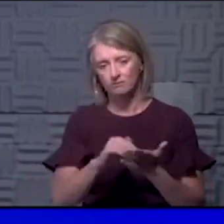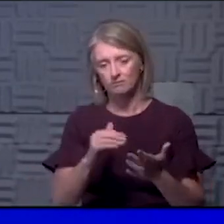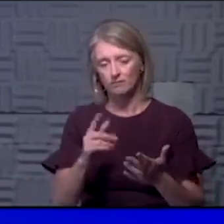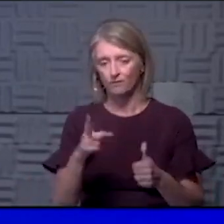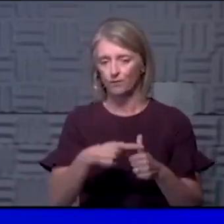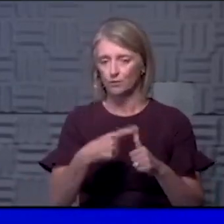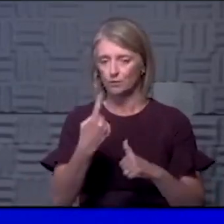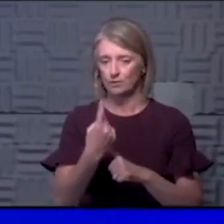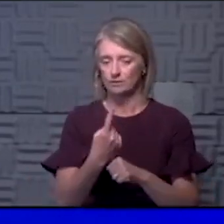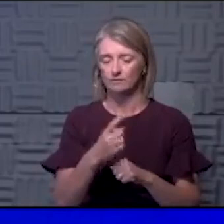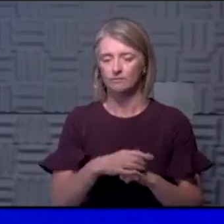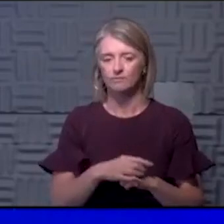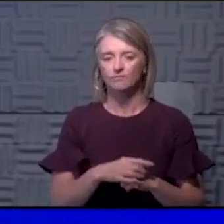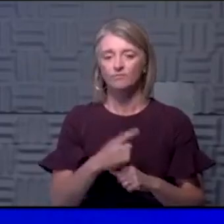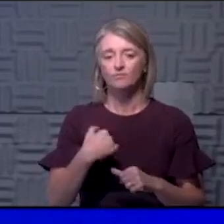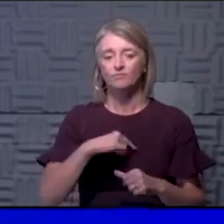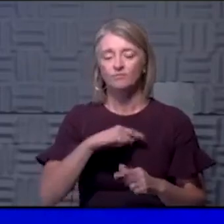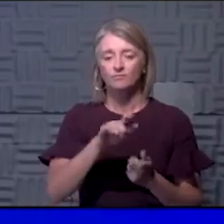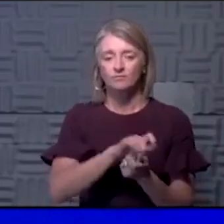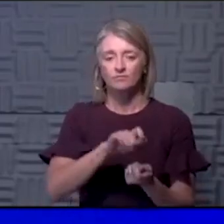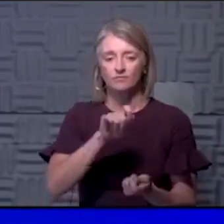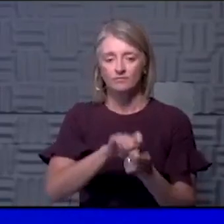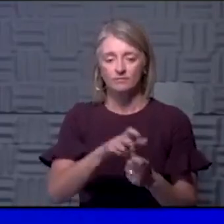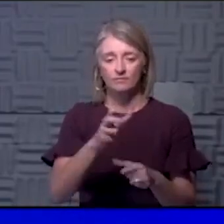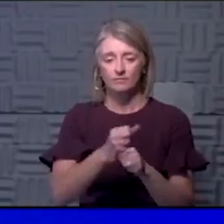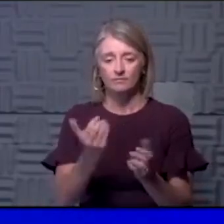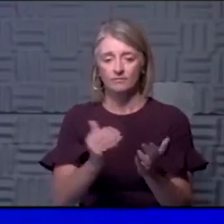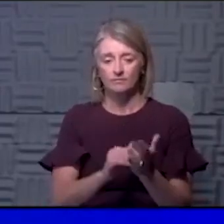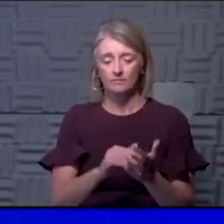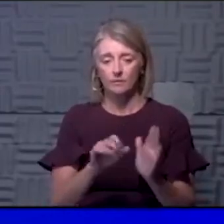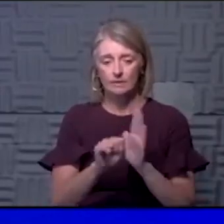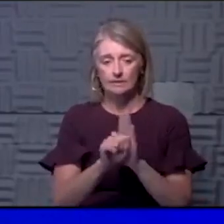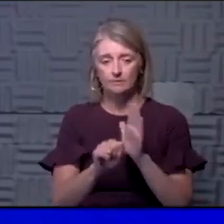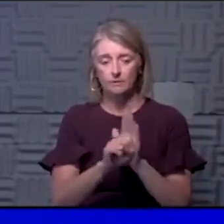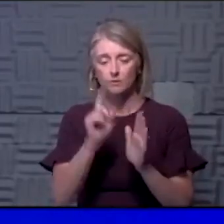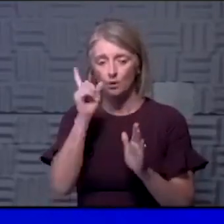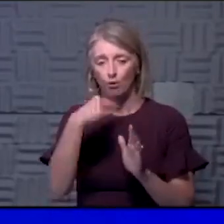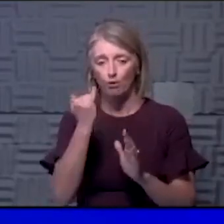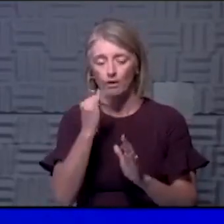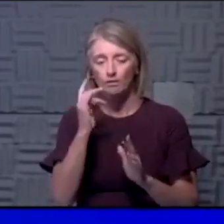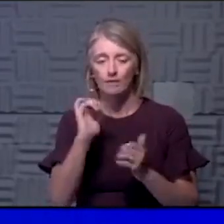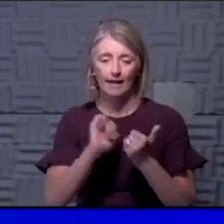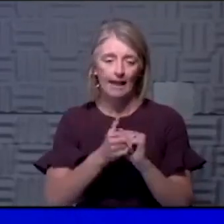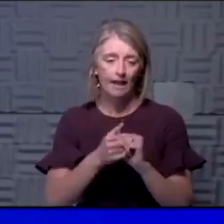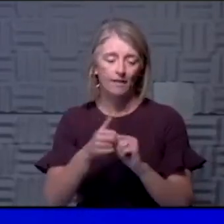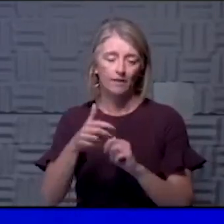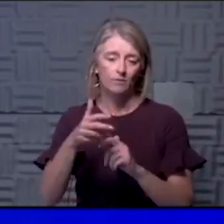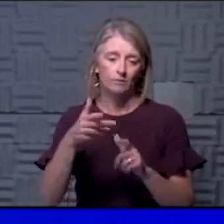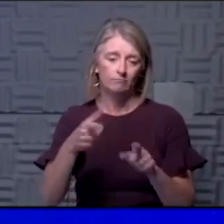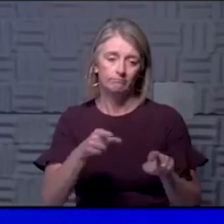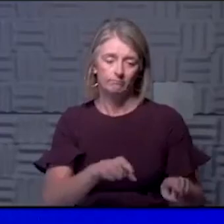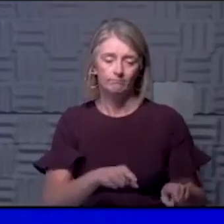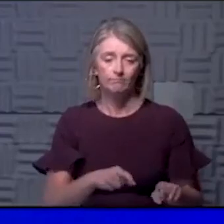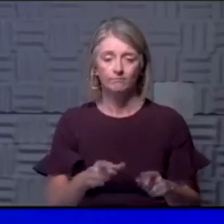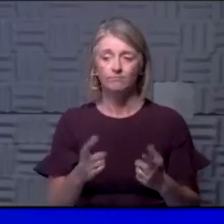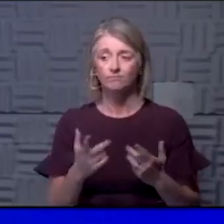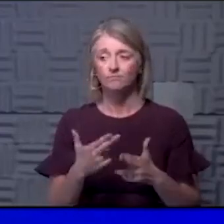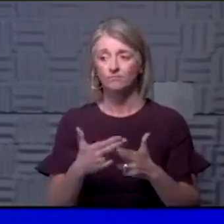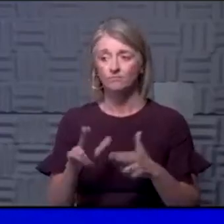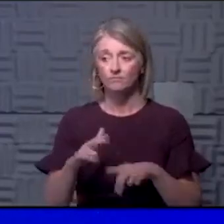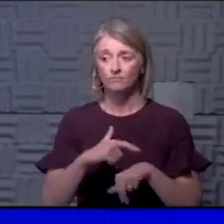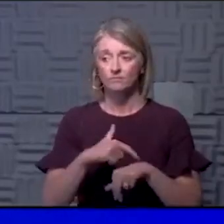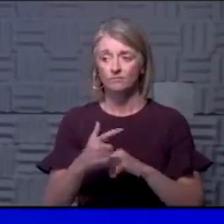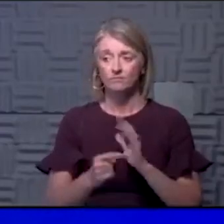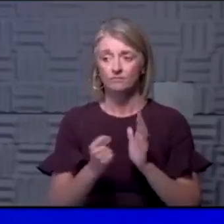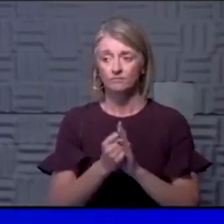But we don't know exactly when you do get it again, what your symptoms are going to be, how that's going to really interact. For the time being, for the short period,